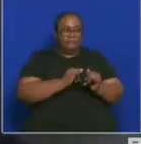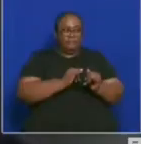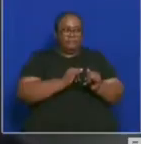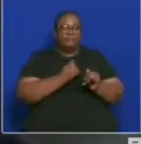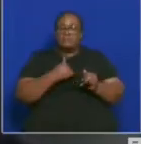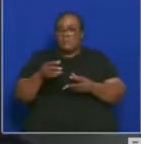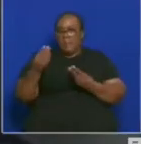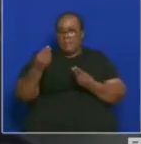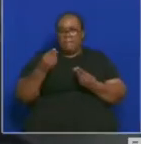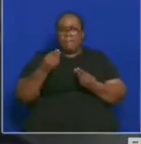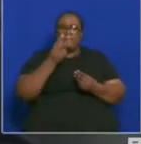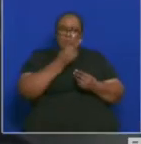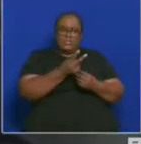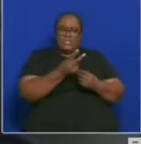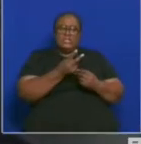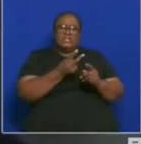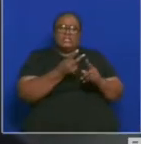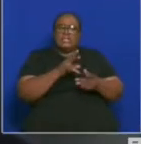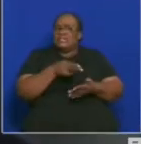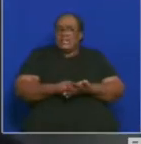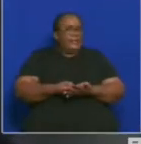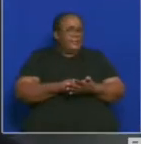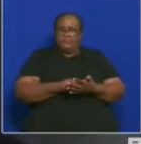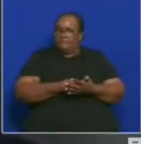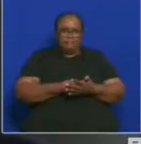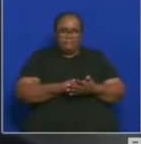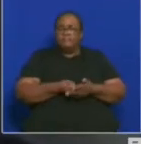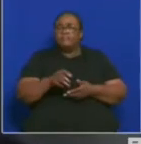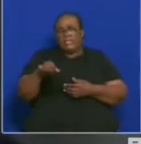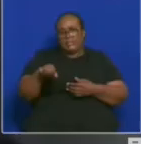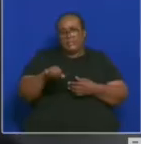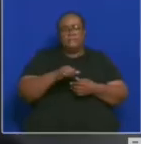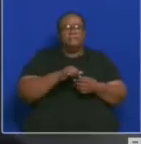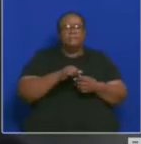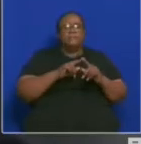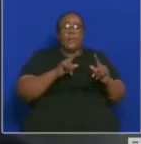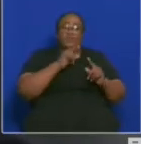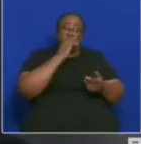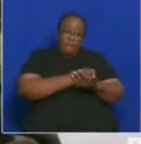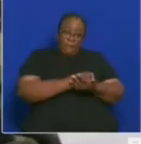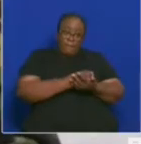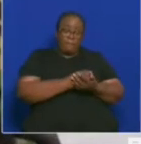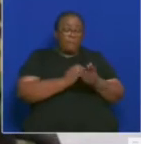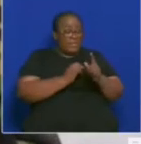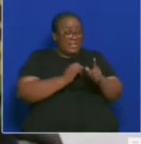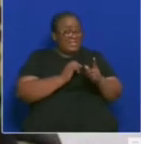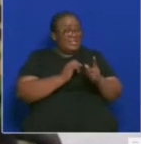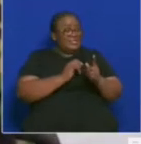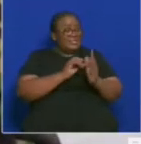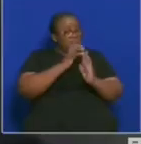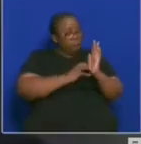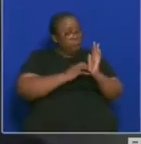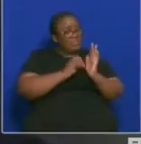You'll see that it's not signed by you. Yes, yes. But do you confirm that this is your statement? This is my statement.